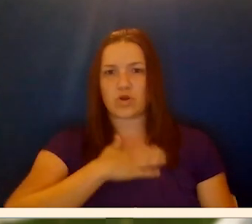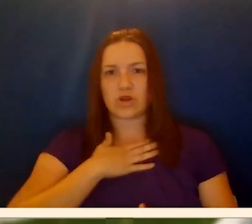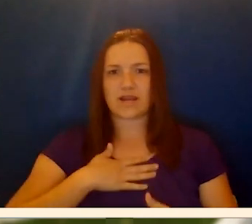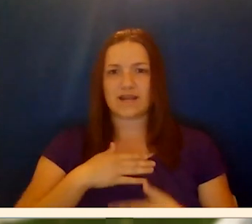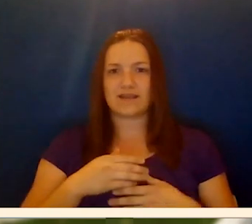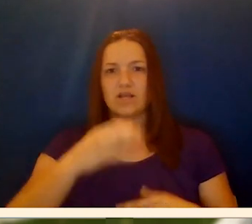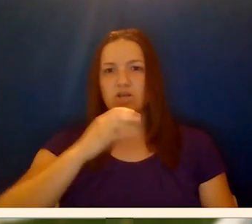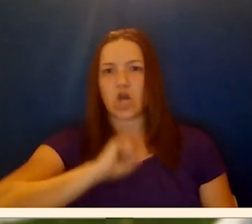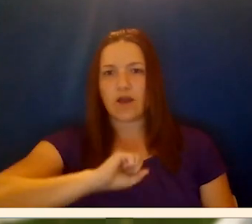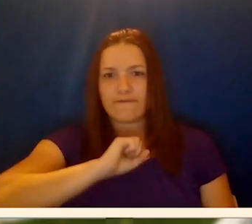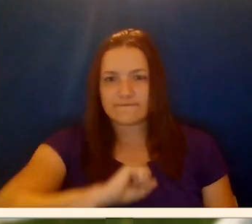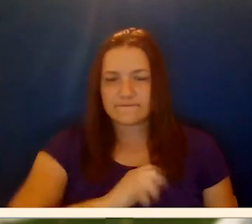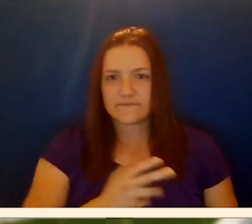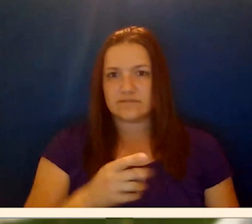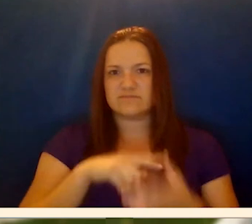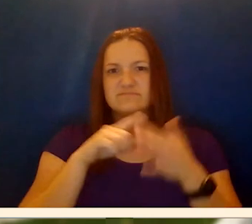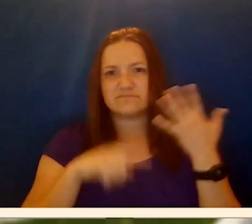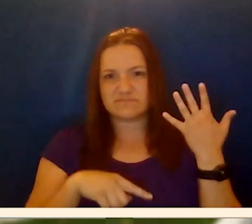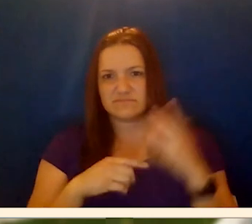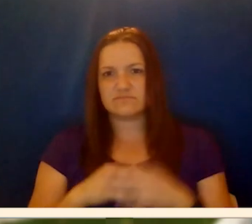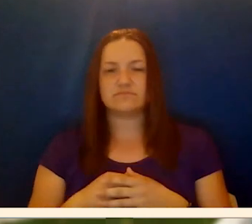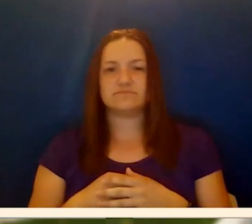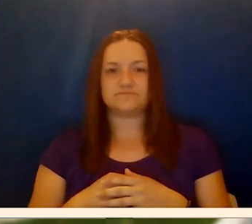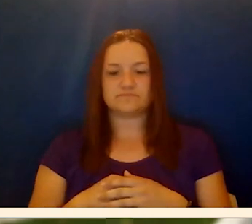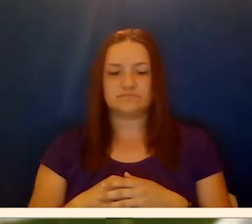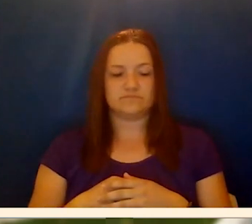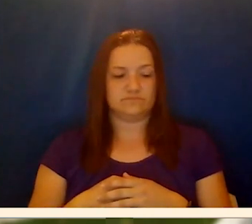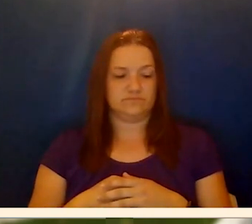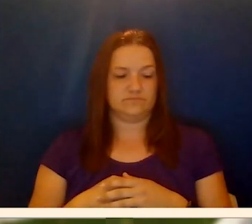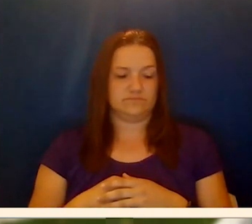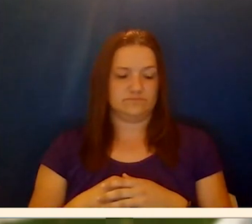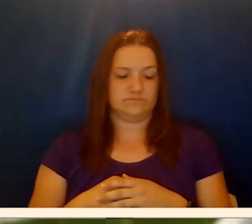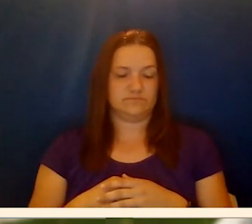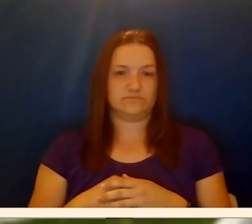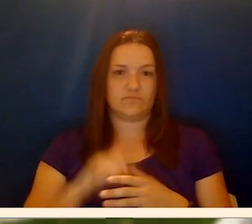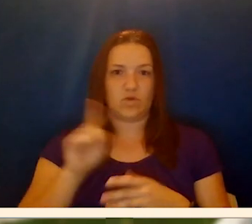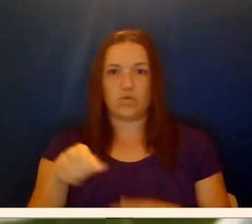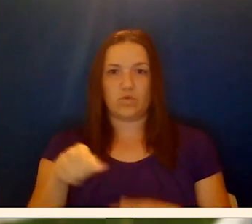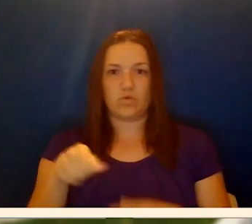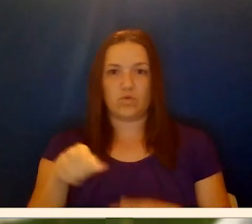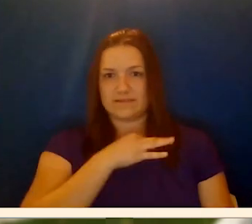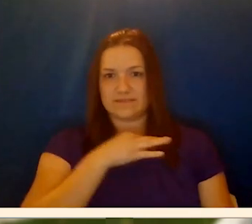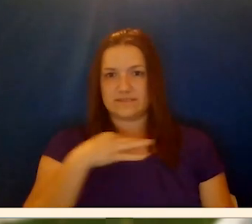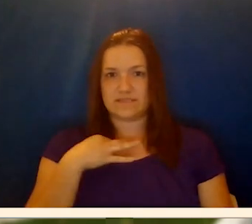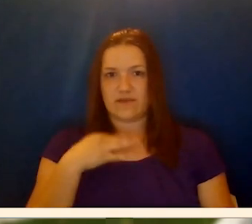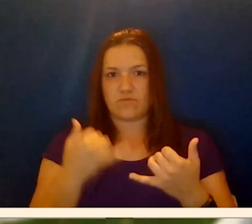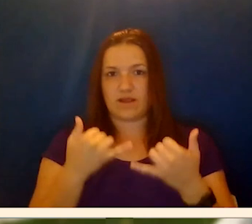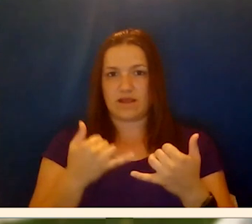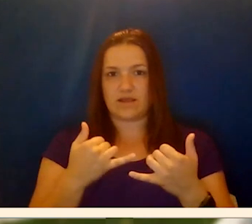congestion and cough and things of that nature. But we only have one employee that is